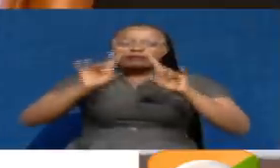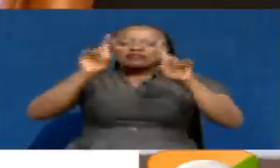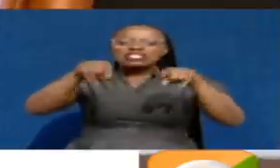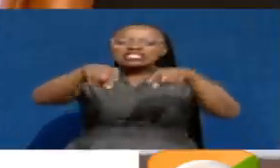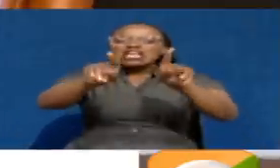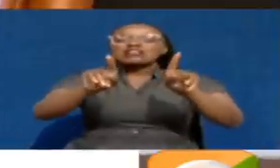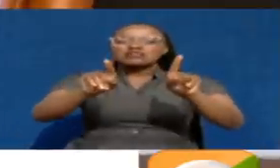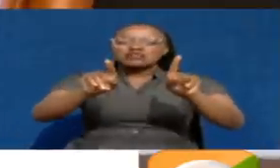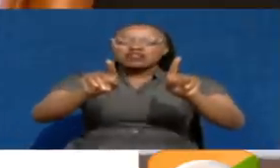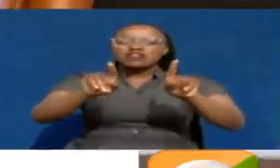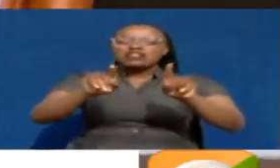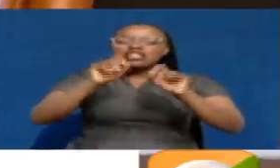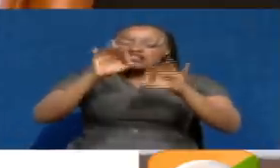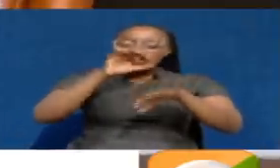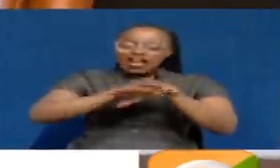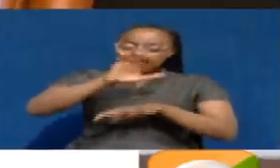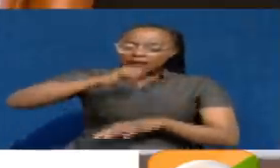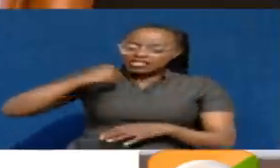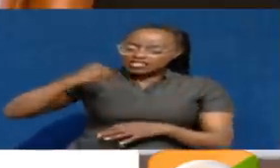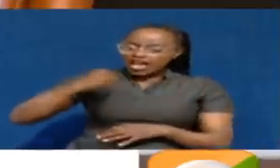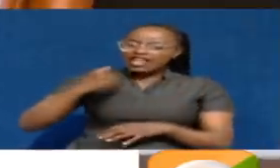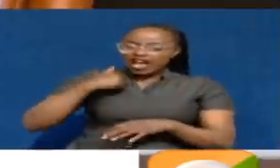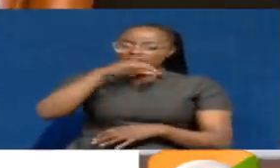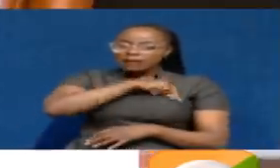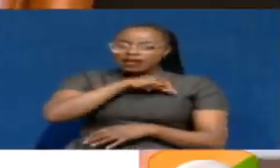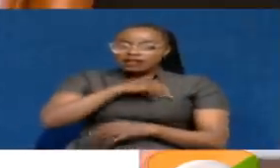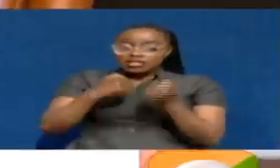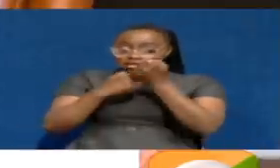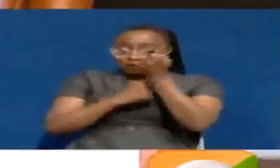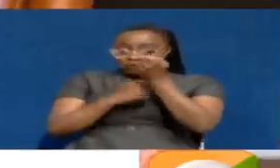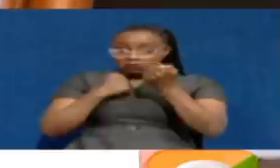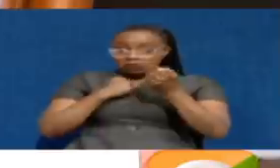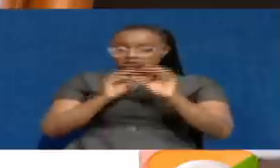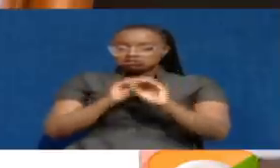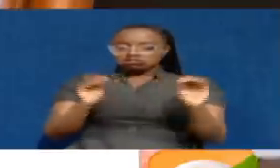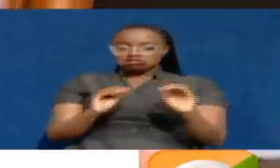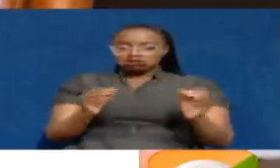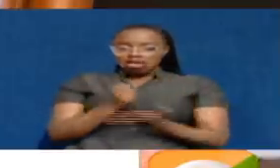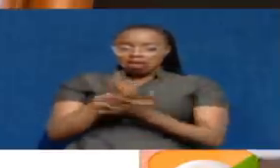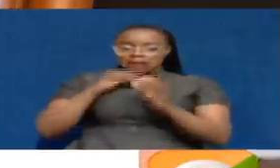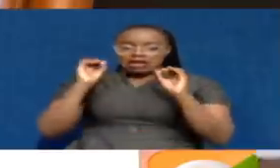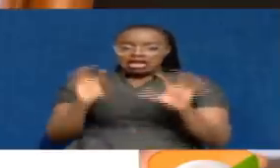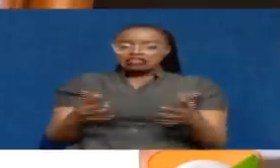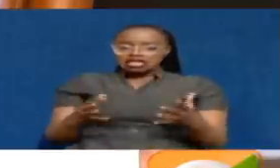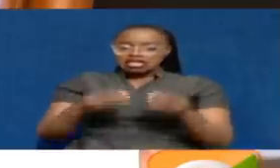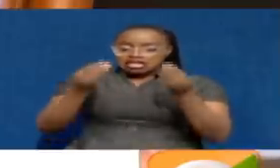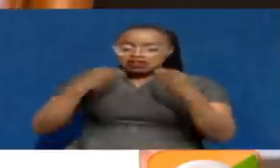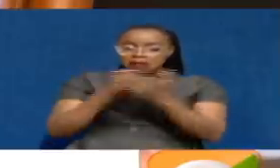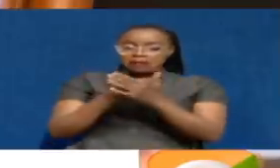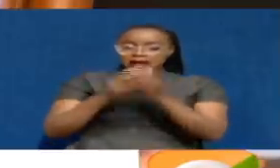Yeye mwenyewe akapata pande yake. Hakunisaidia. Hakunipatia mimi